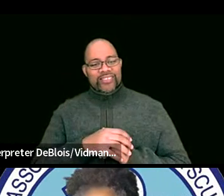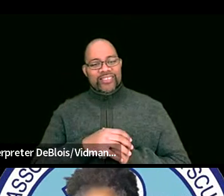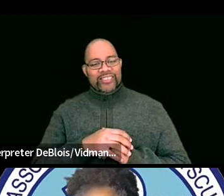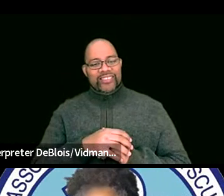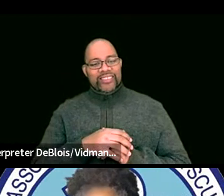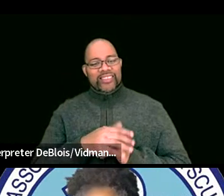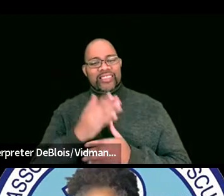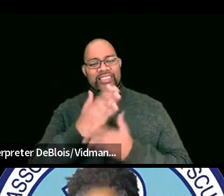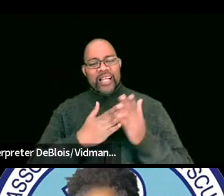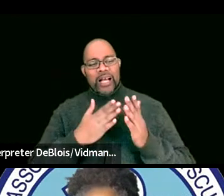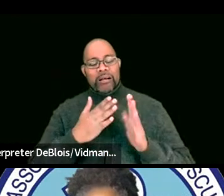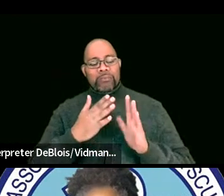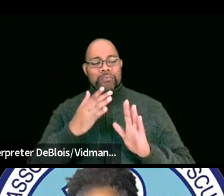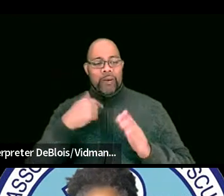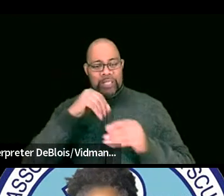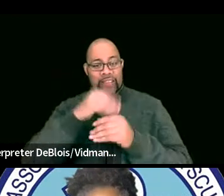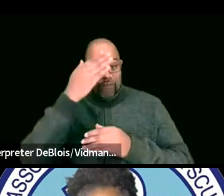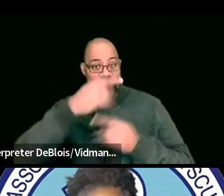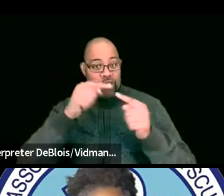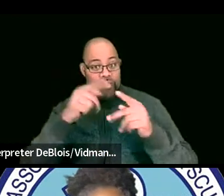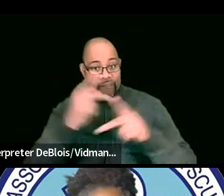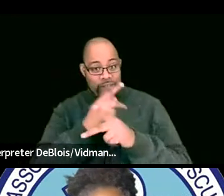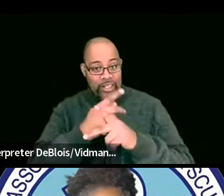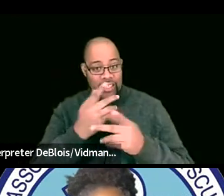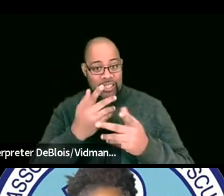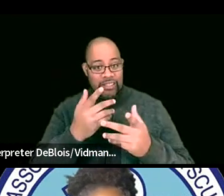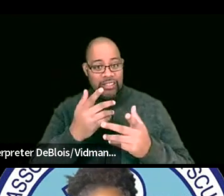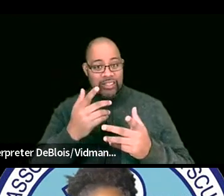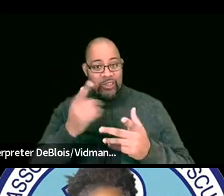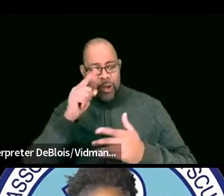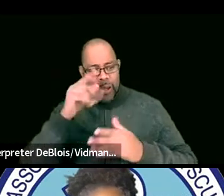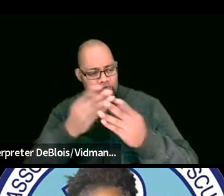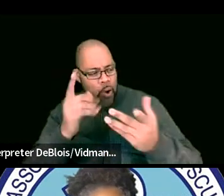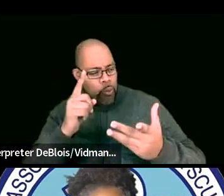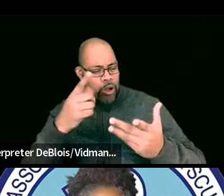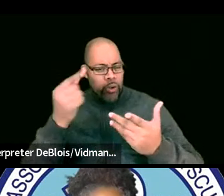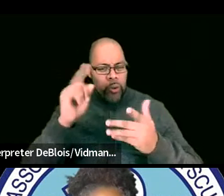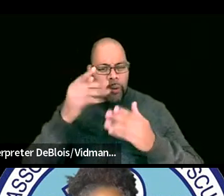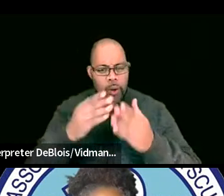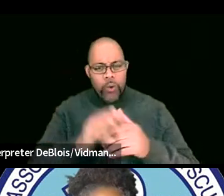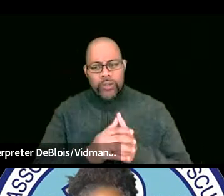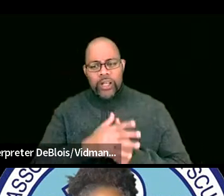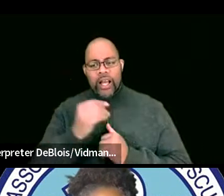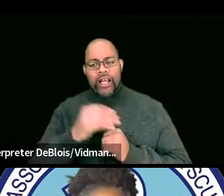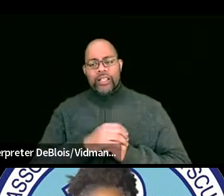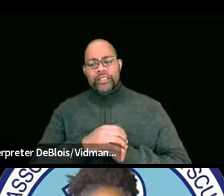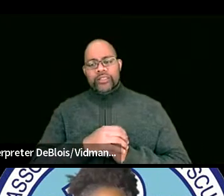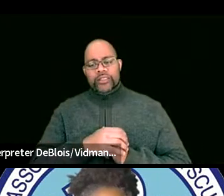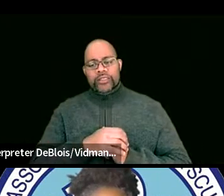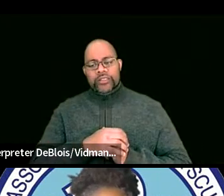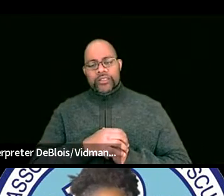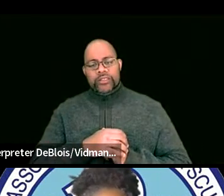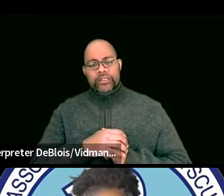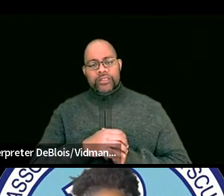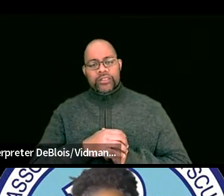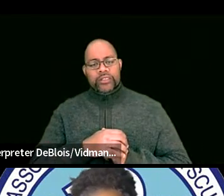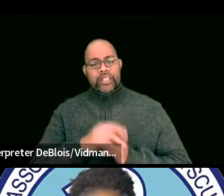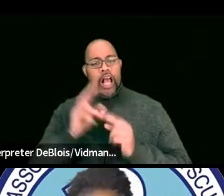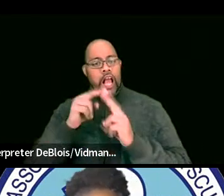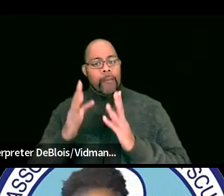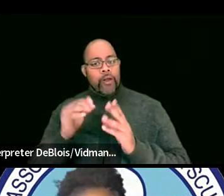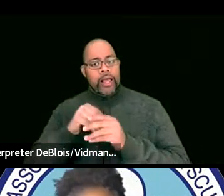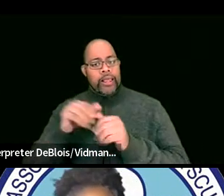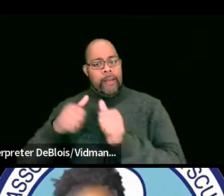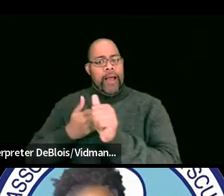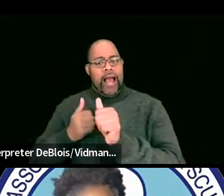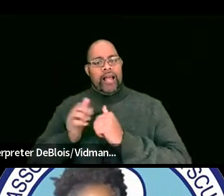some slight credit. I was in the front trying to figure out like, hey, where's the boat at? Where do we go? And this couple that was in the